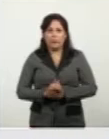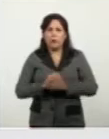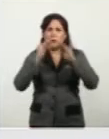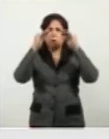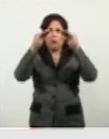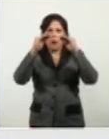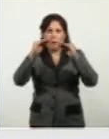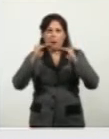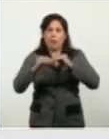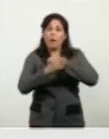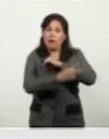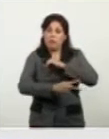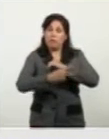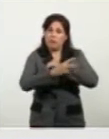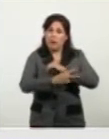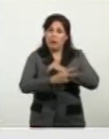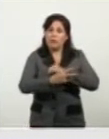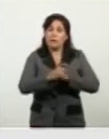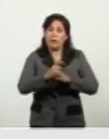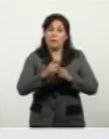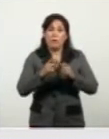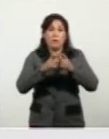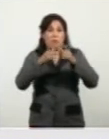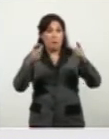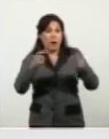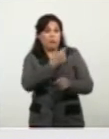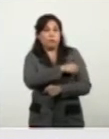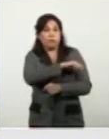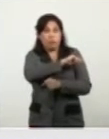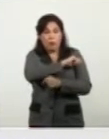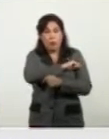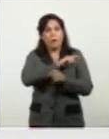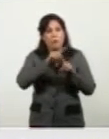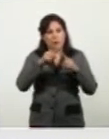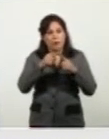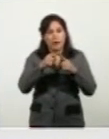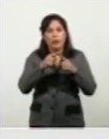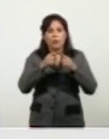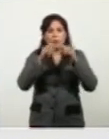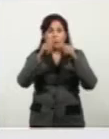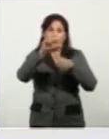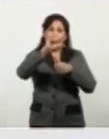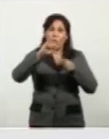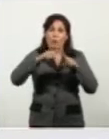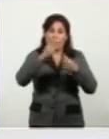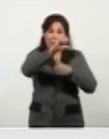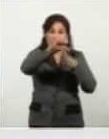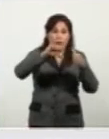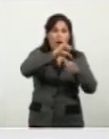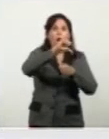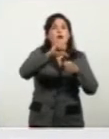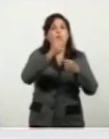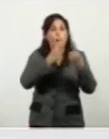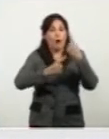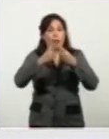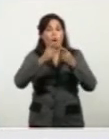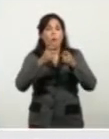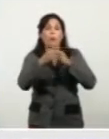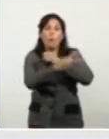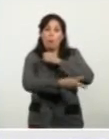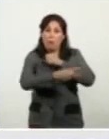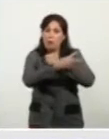we report that we have 3 patients in serious condition. Yesterday we had 4 patients, today we have